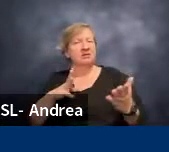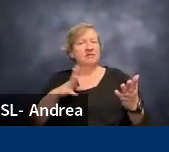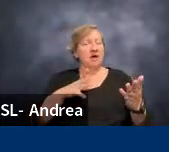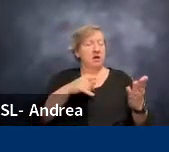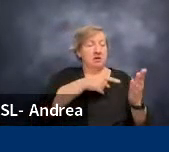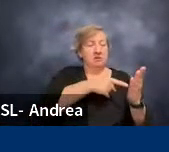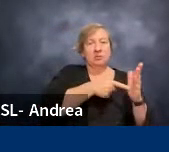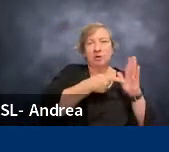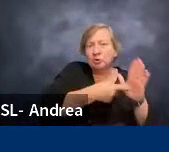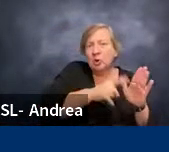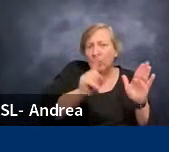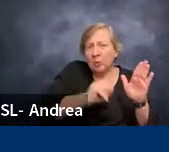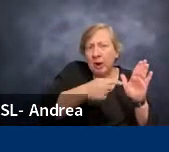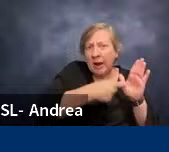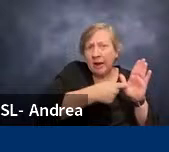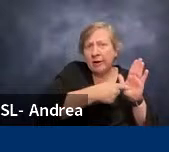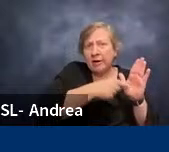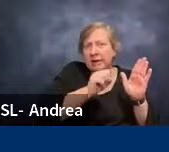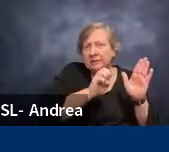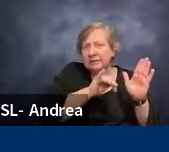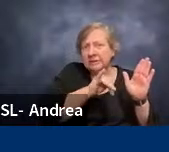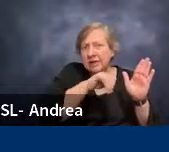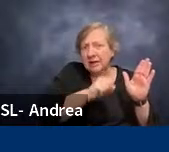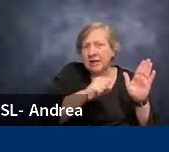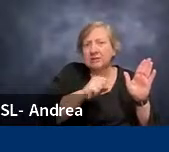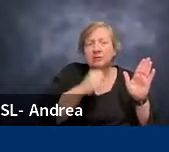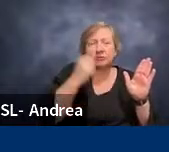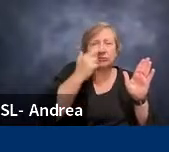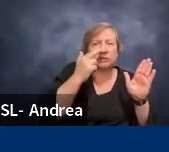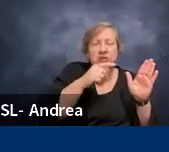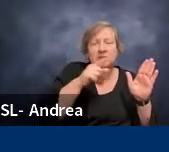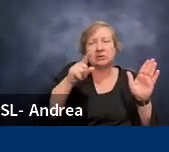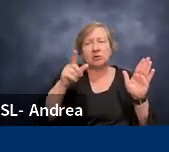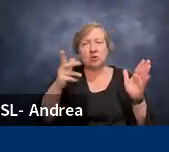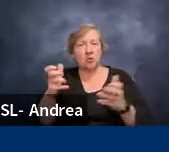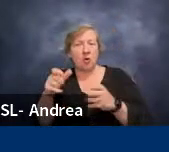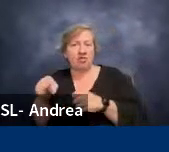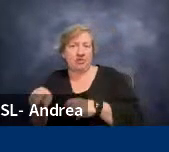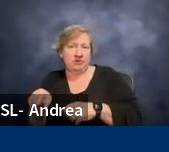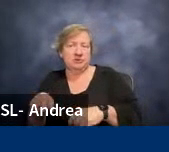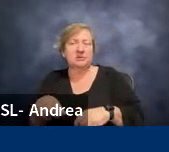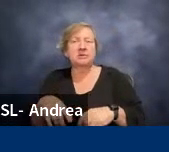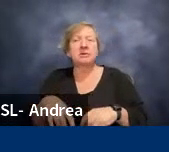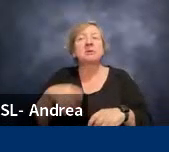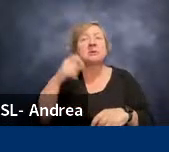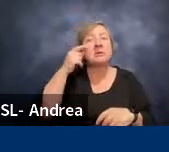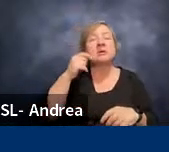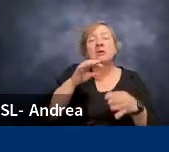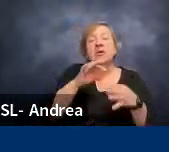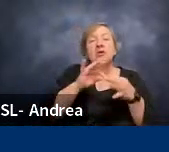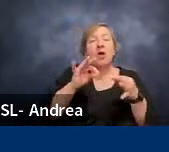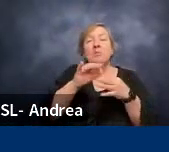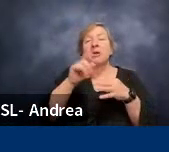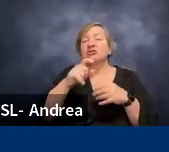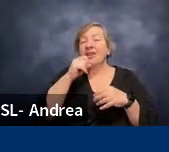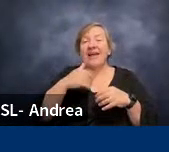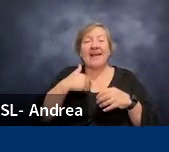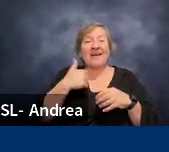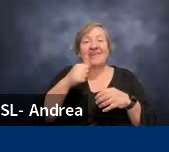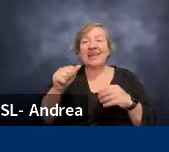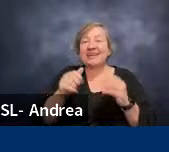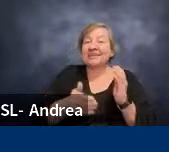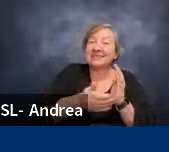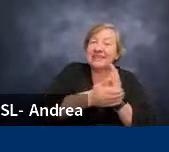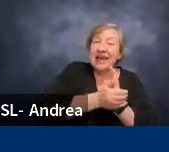you. The other thing that's really important is that comments should not include any attachments or hyperlinks